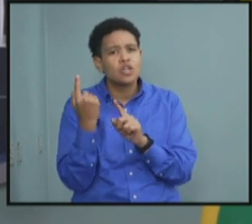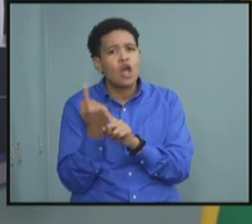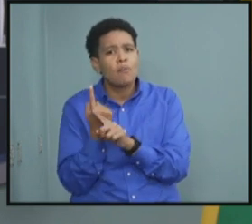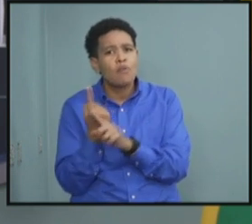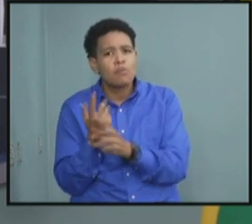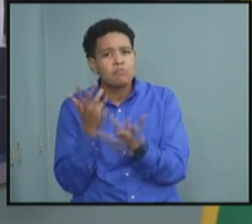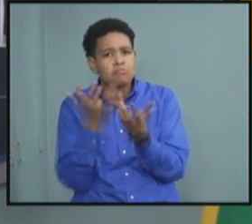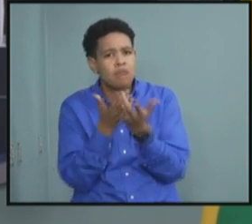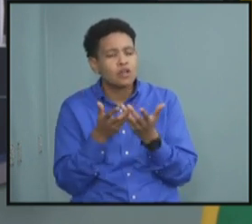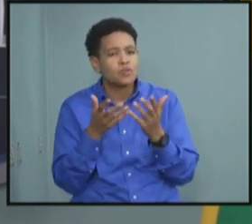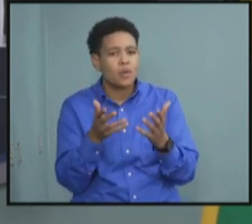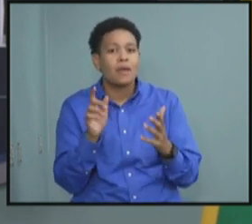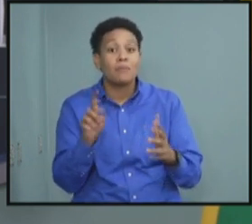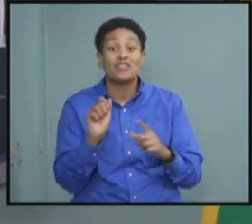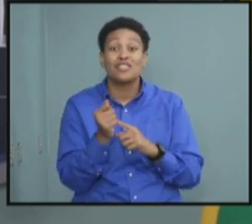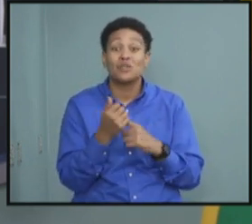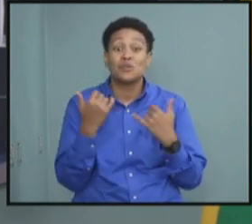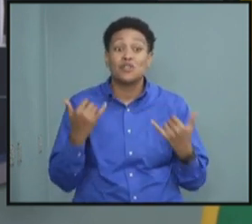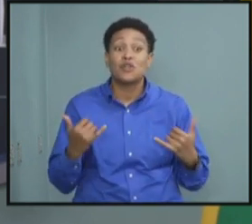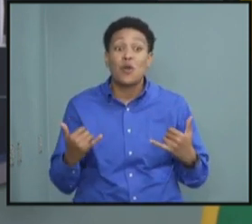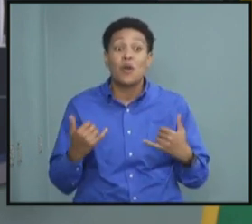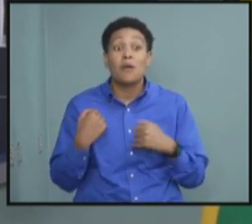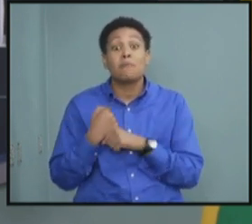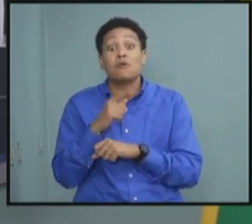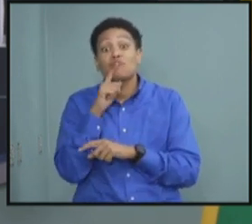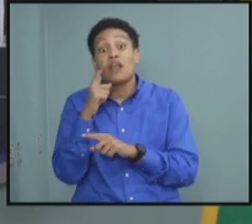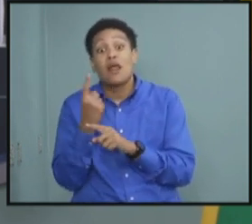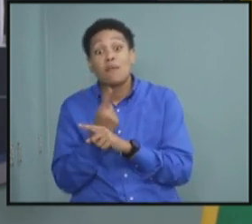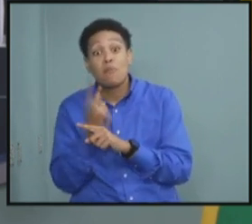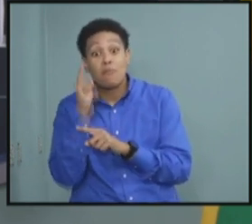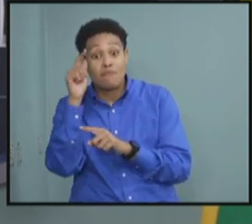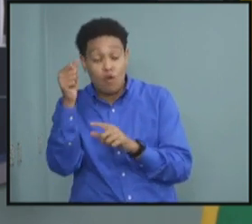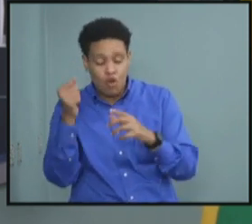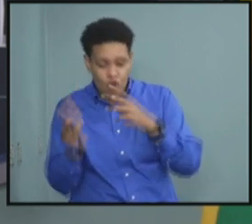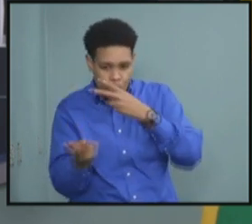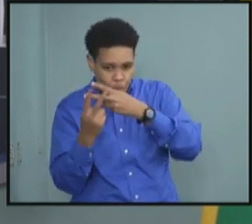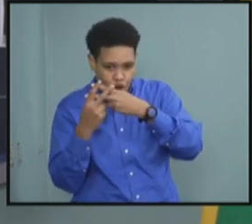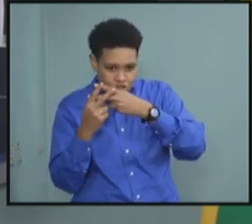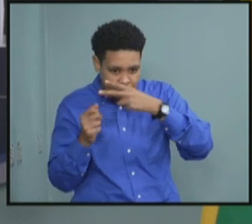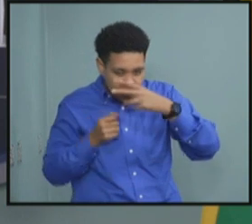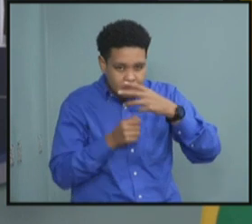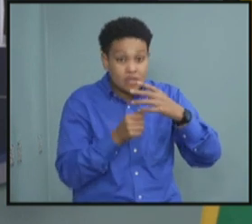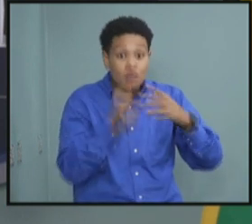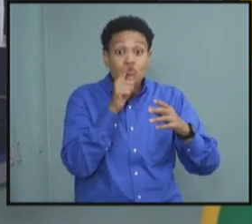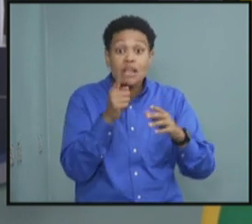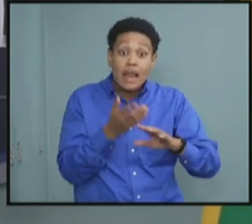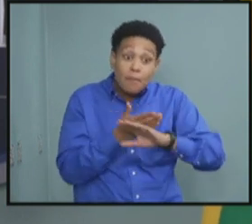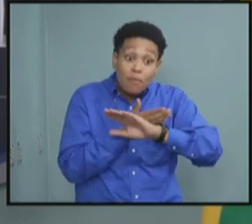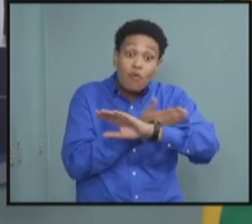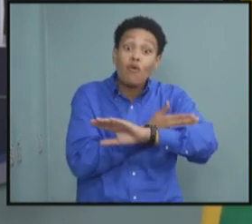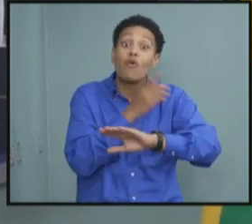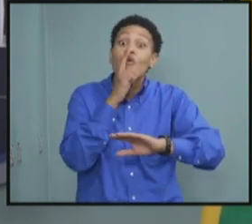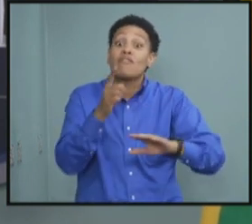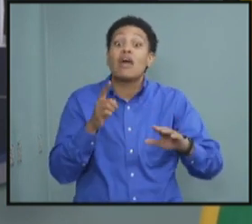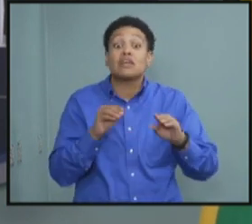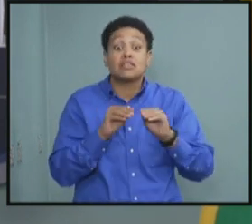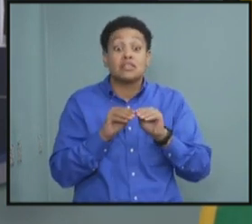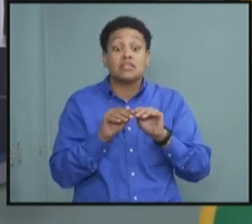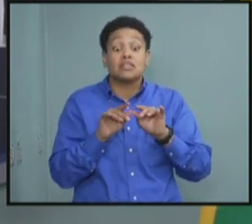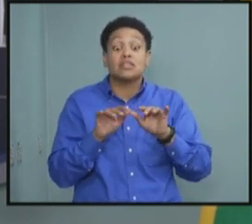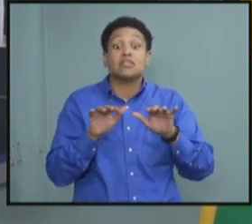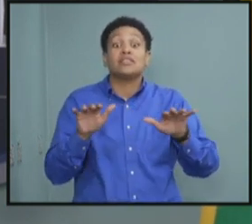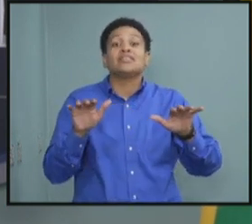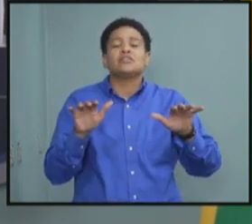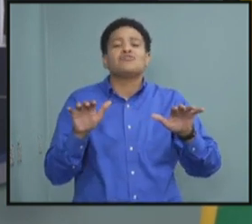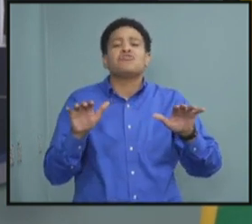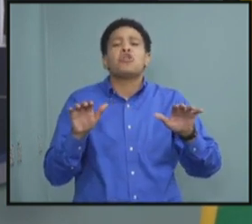appropriate way. The situation now makes it appropriate for quarantine. As we improve, as the reproductive rate of the virus